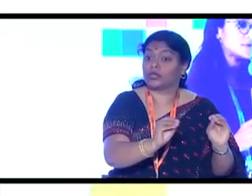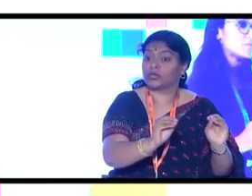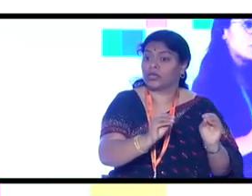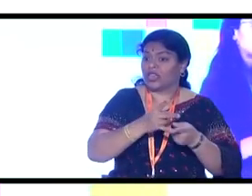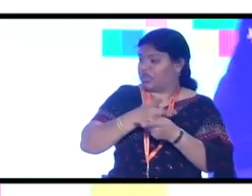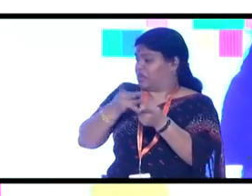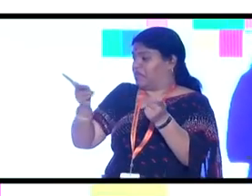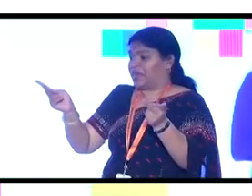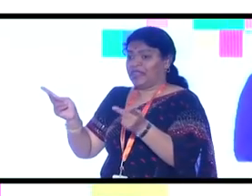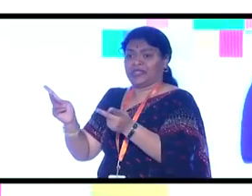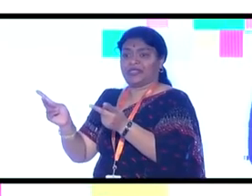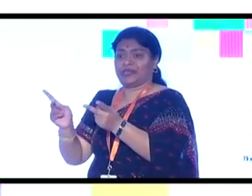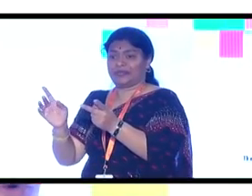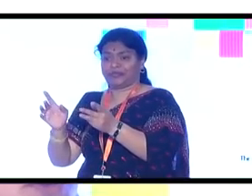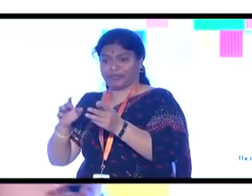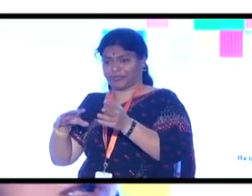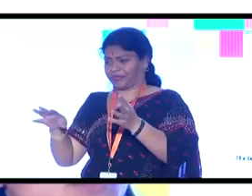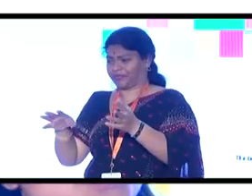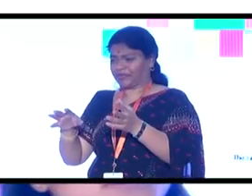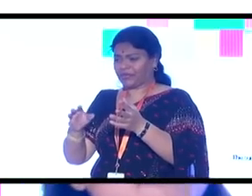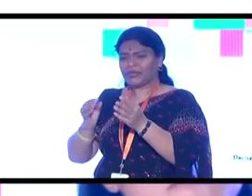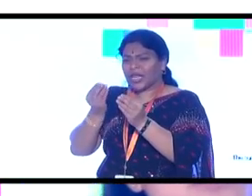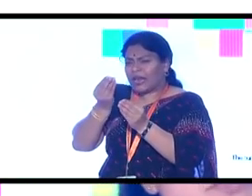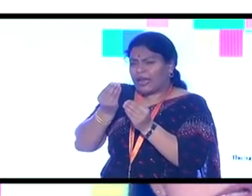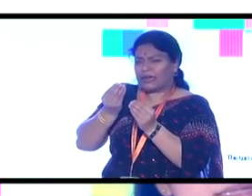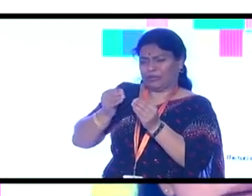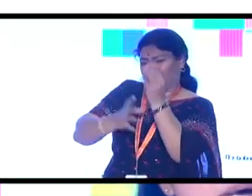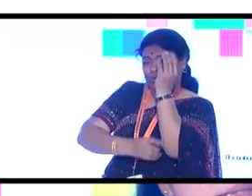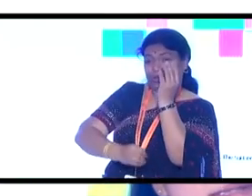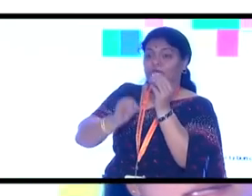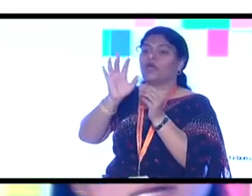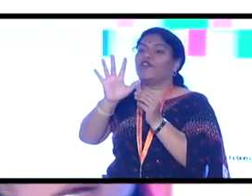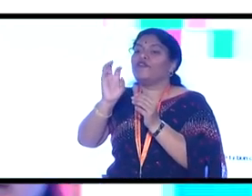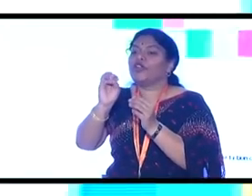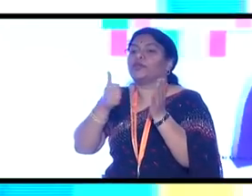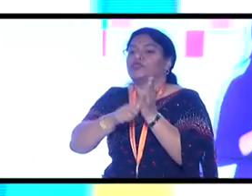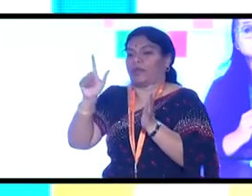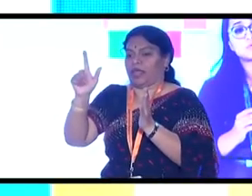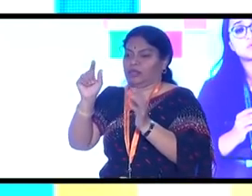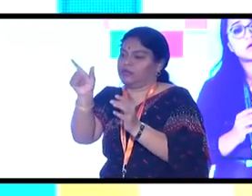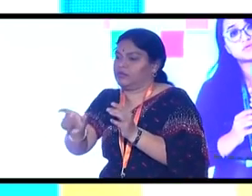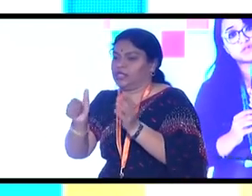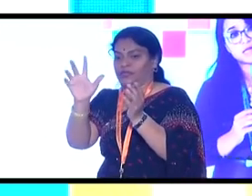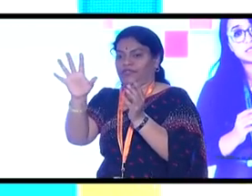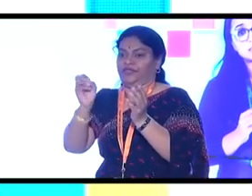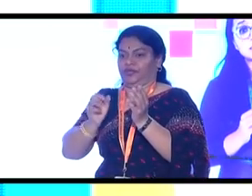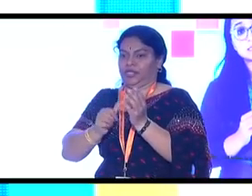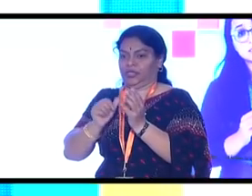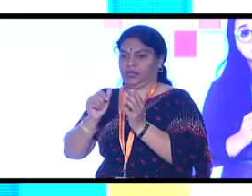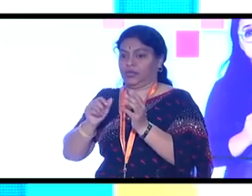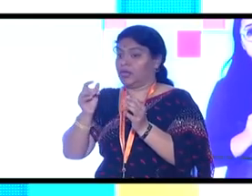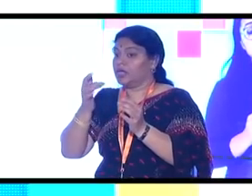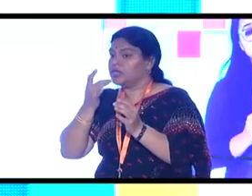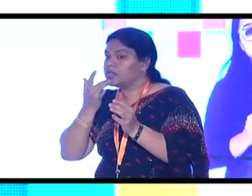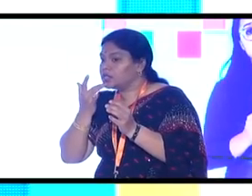a bit impoverished, I used to charge 50 rupees a month. And that used to be without any